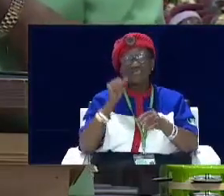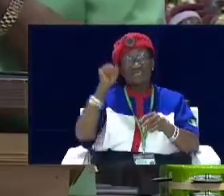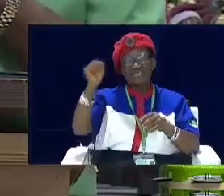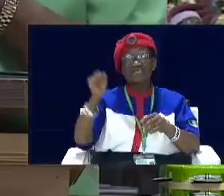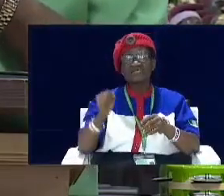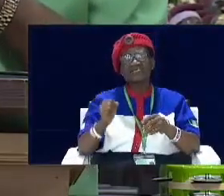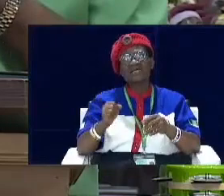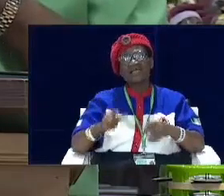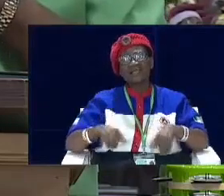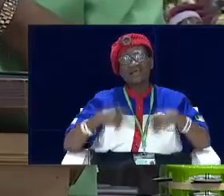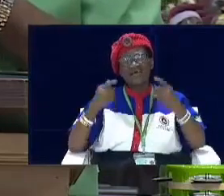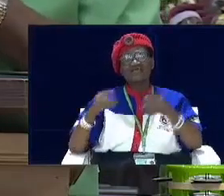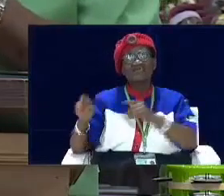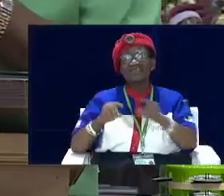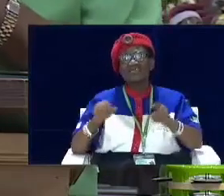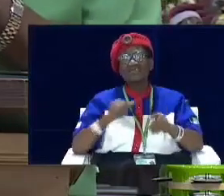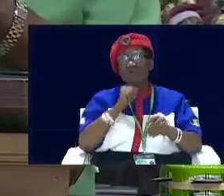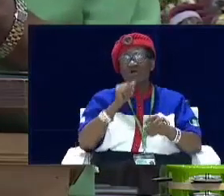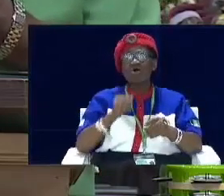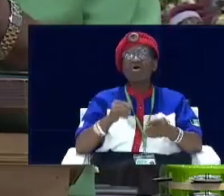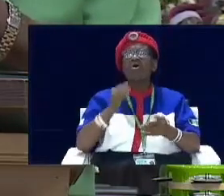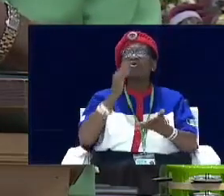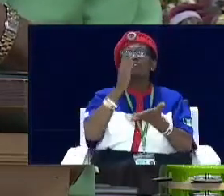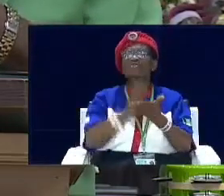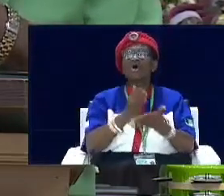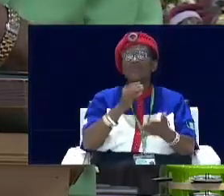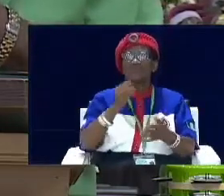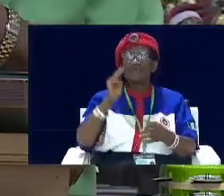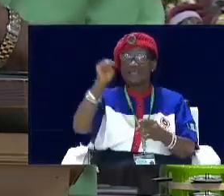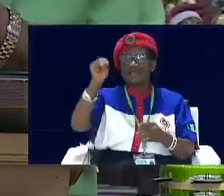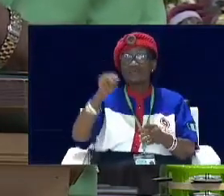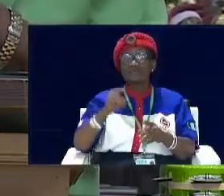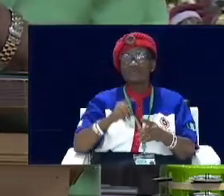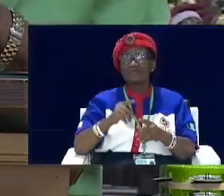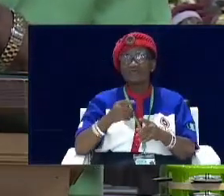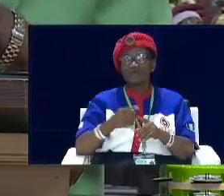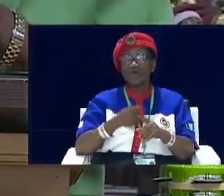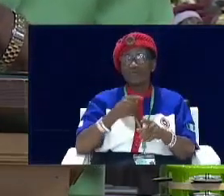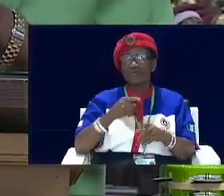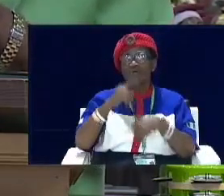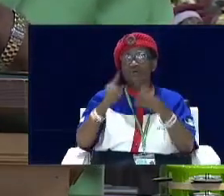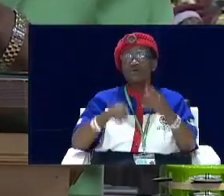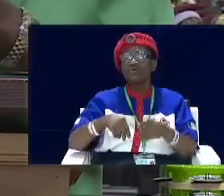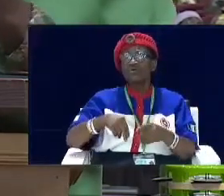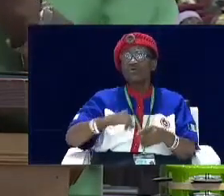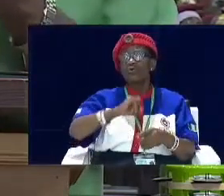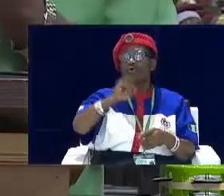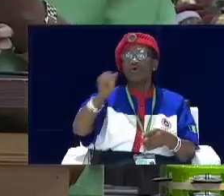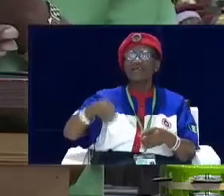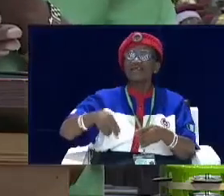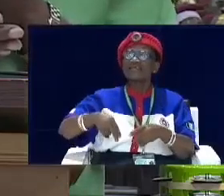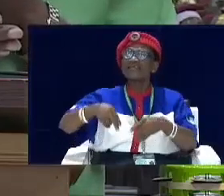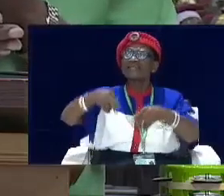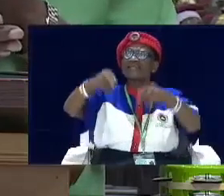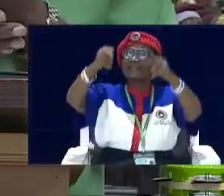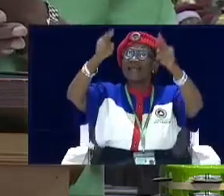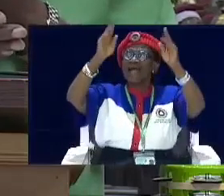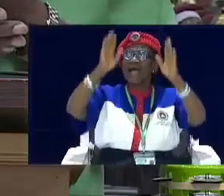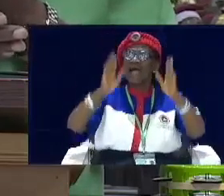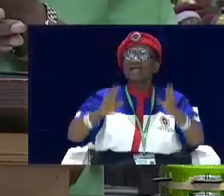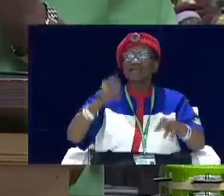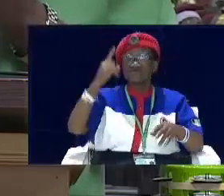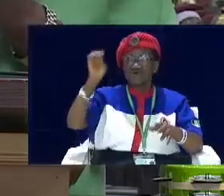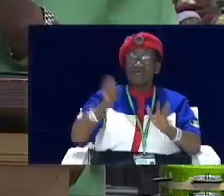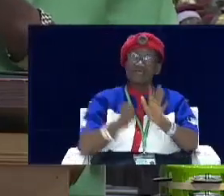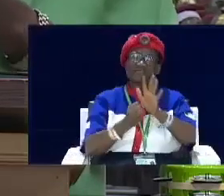him from going higher. Kò dá a dúró pé kó bóyá kò jẹ́ kó lọ sí iwájú níbi tí Ọlọ́run ní kó lọ. For example,